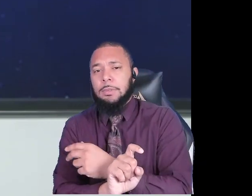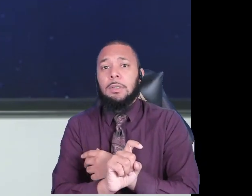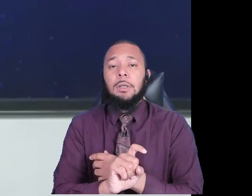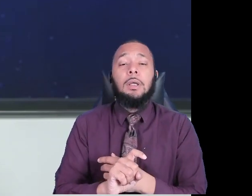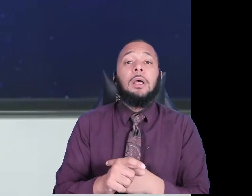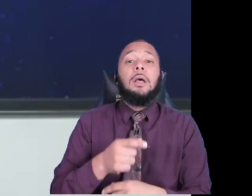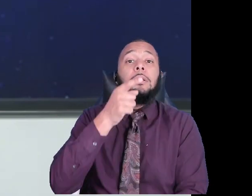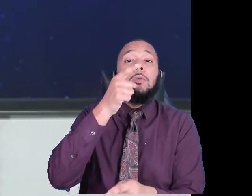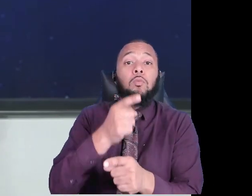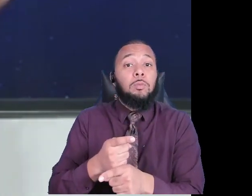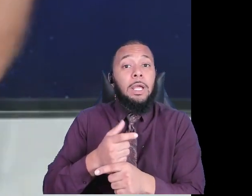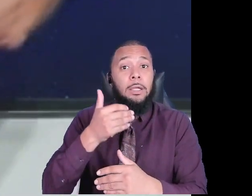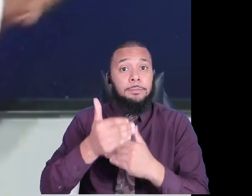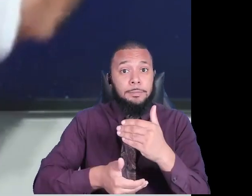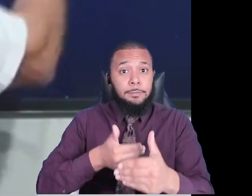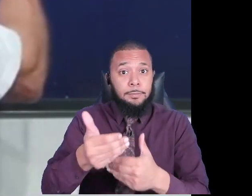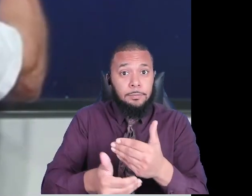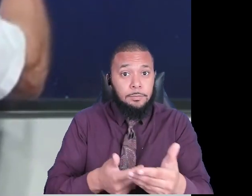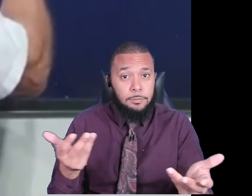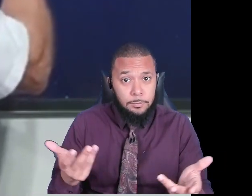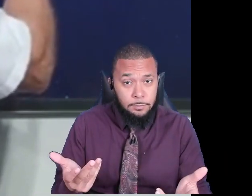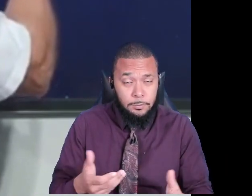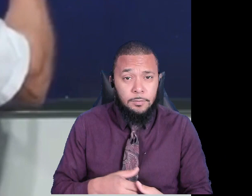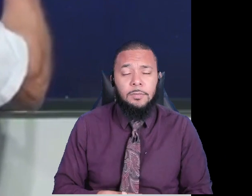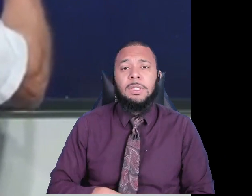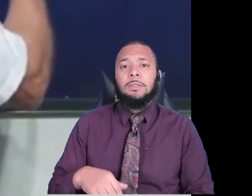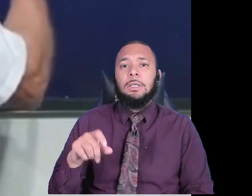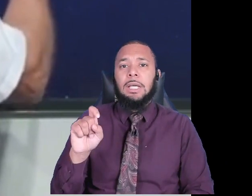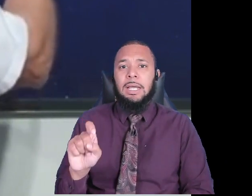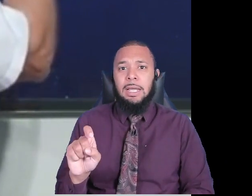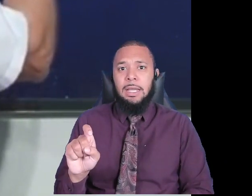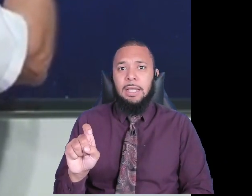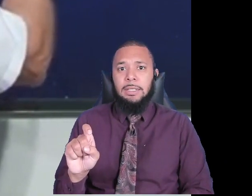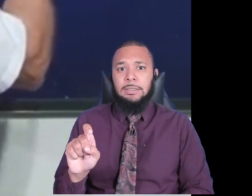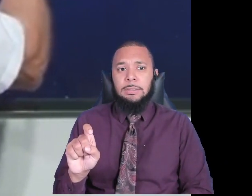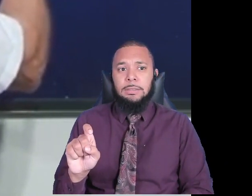this problem would be to say x is 2